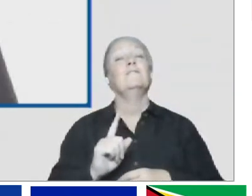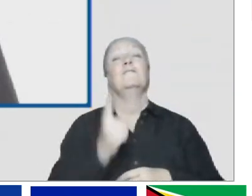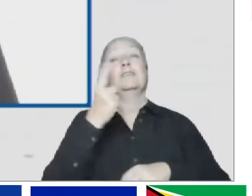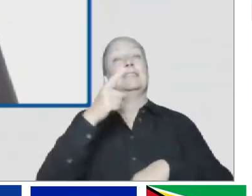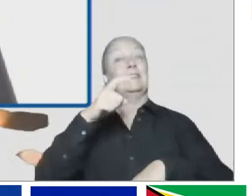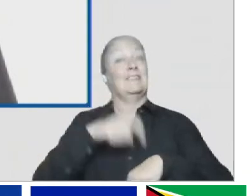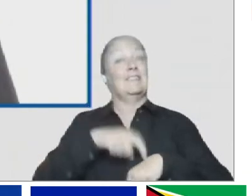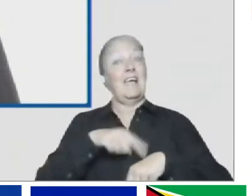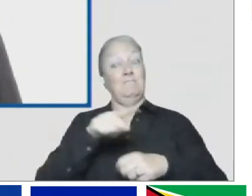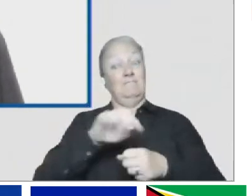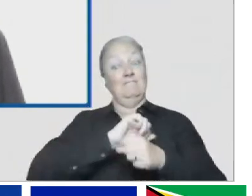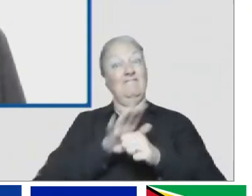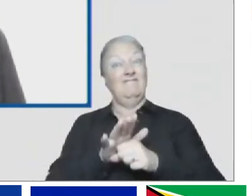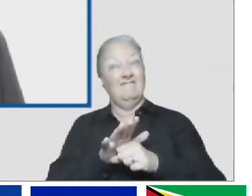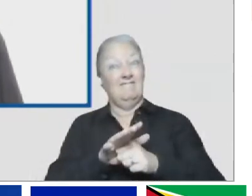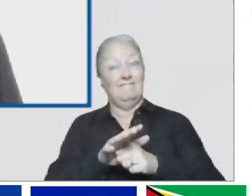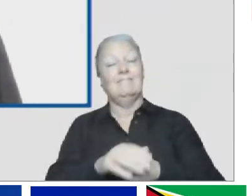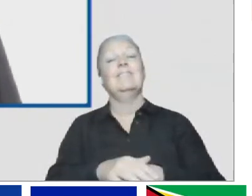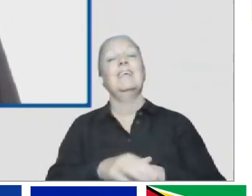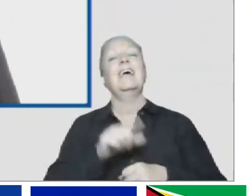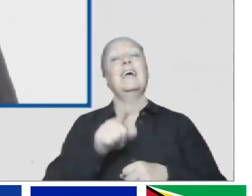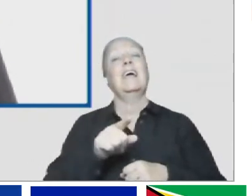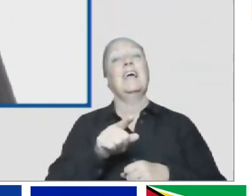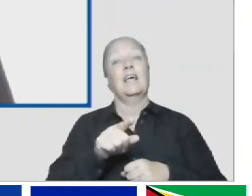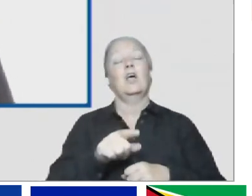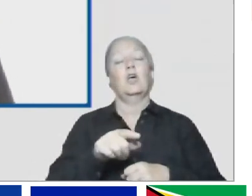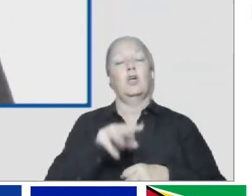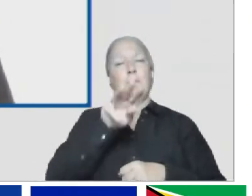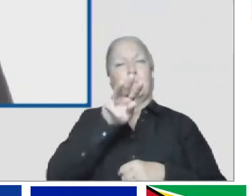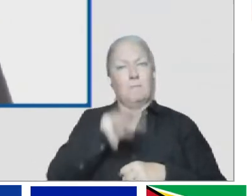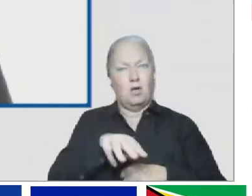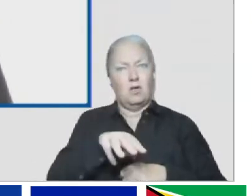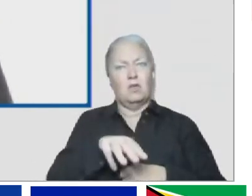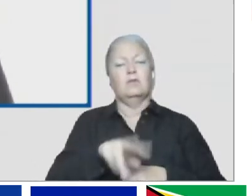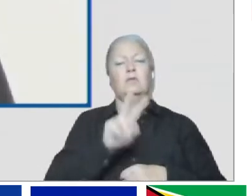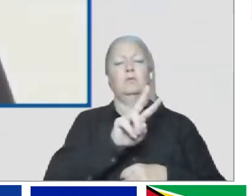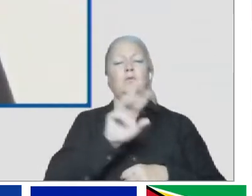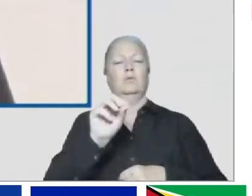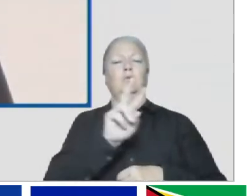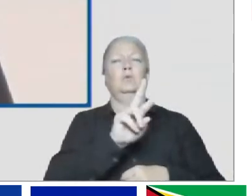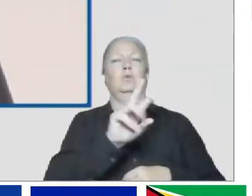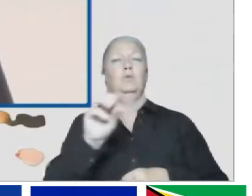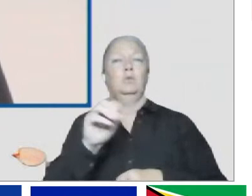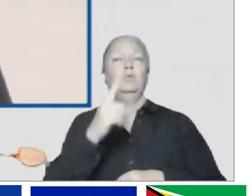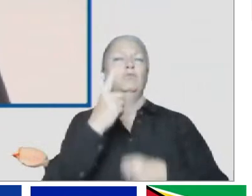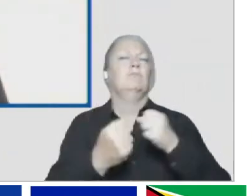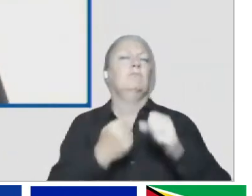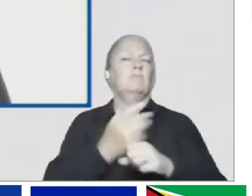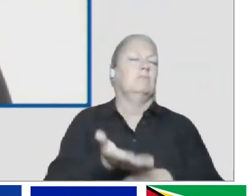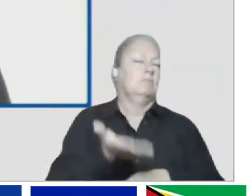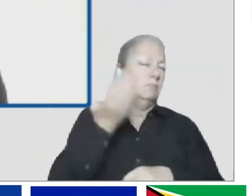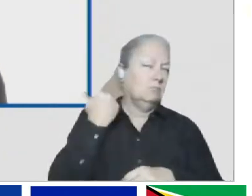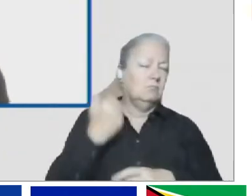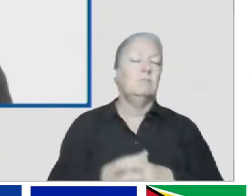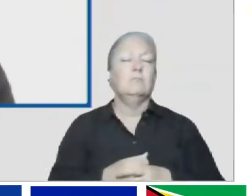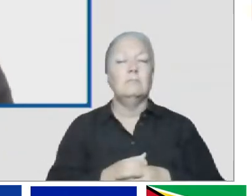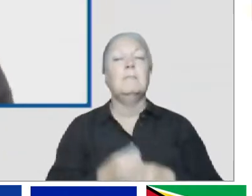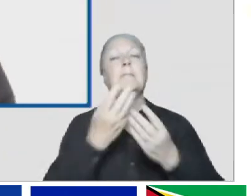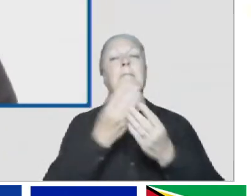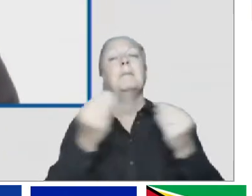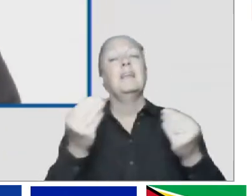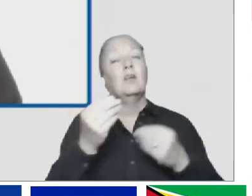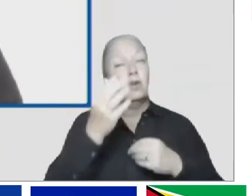in Jamaica in March 2020. And during the pandemic, many of the government-led interventions